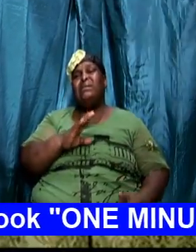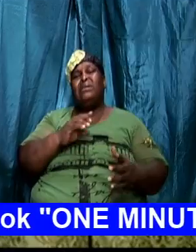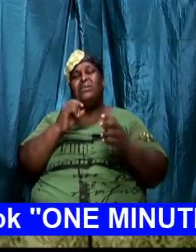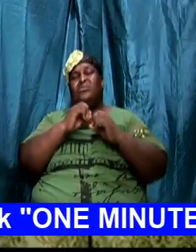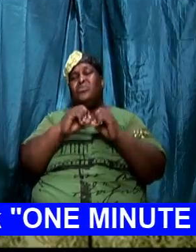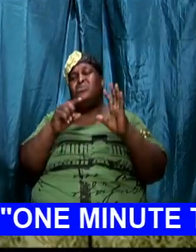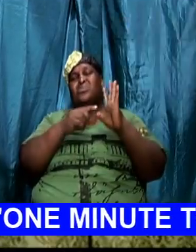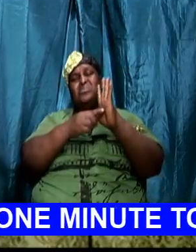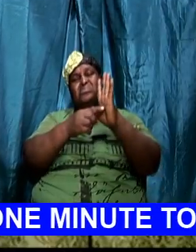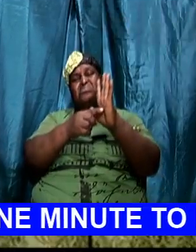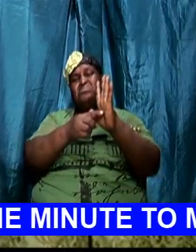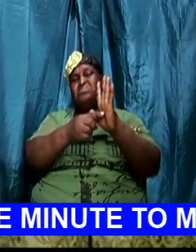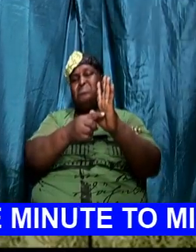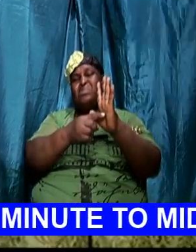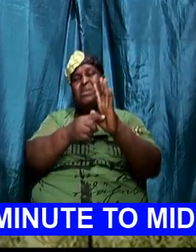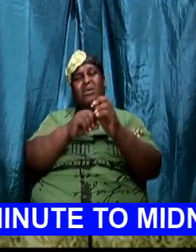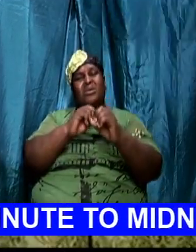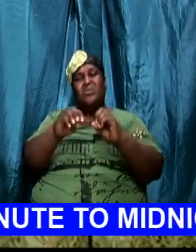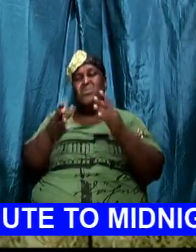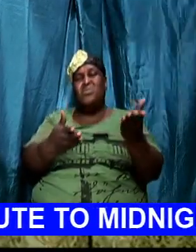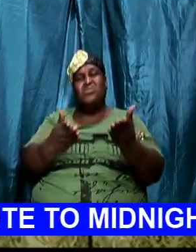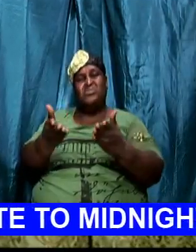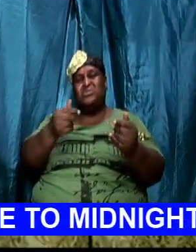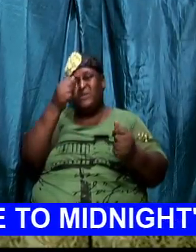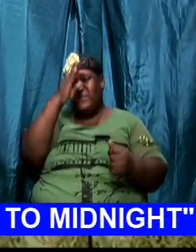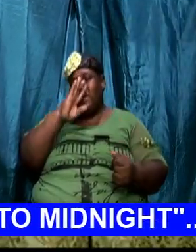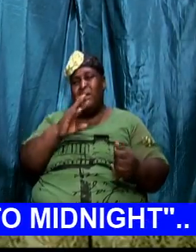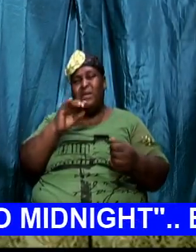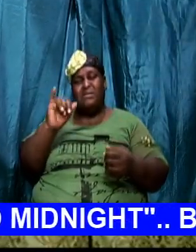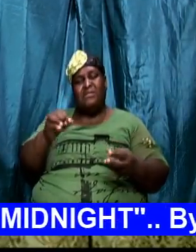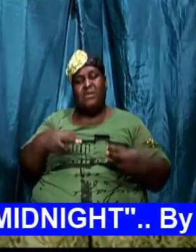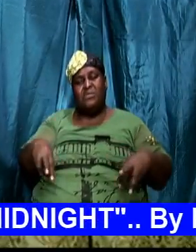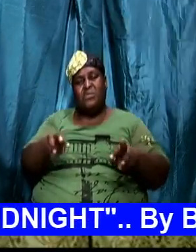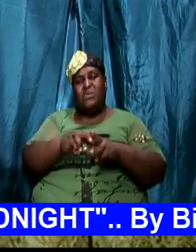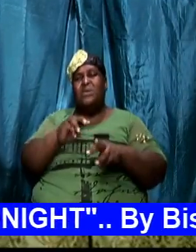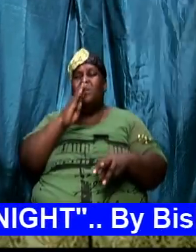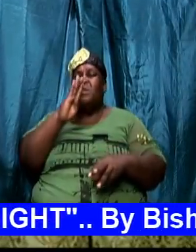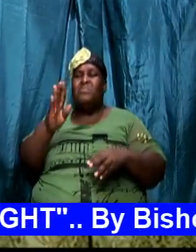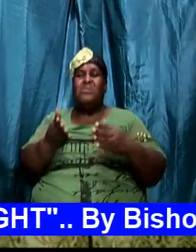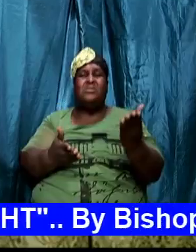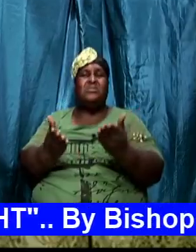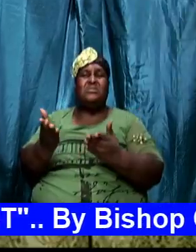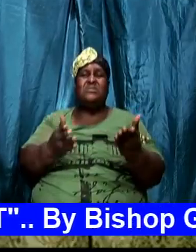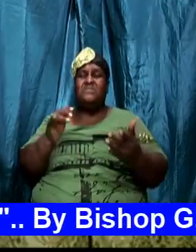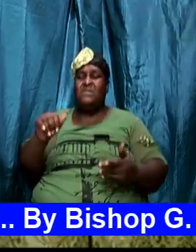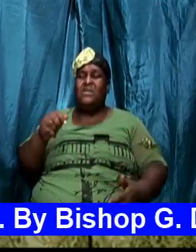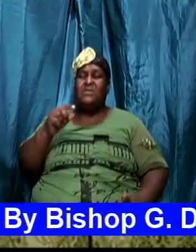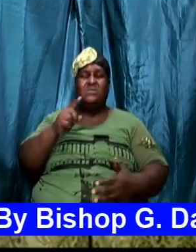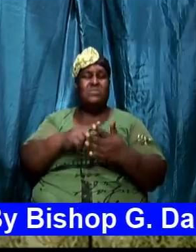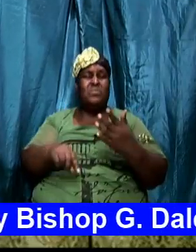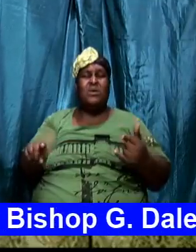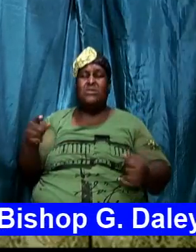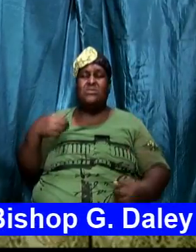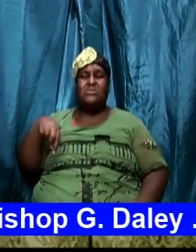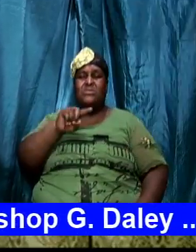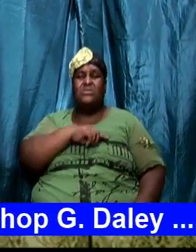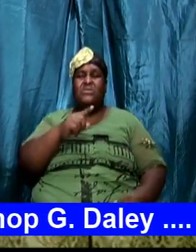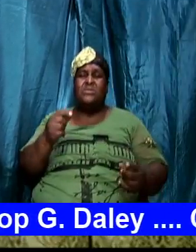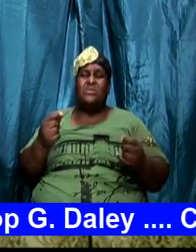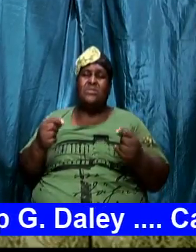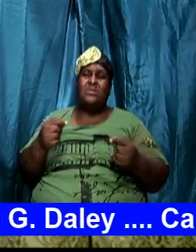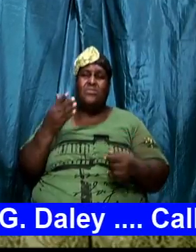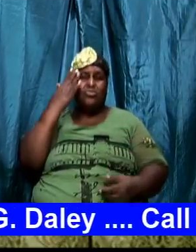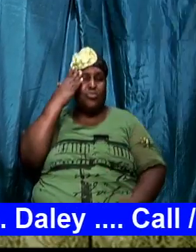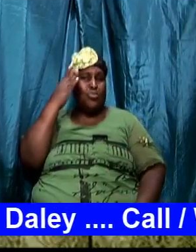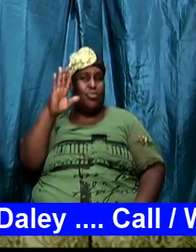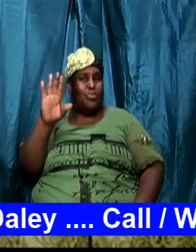don't serve a God that is worthy to be served. That is what we do. And we are unaware of that because